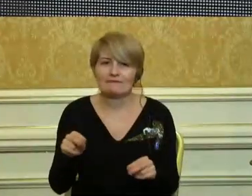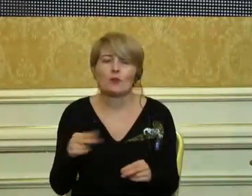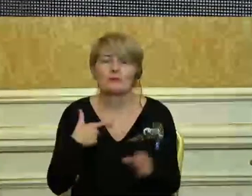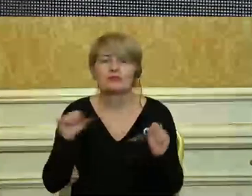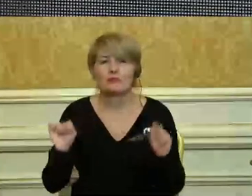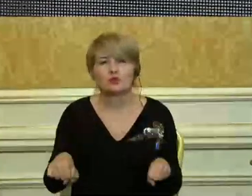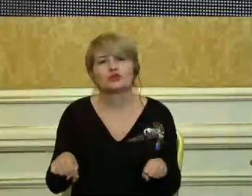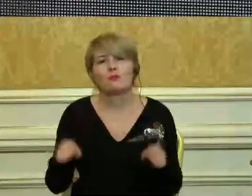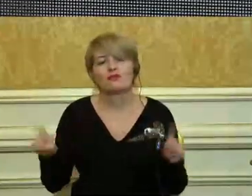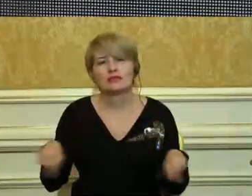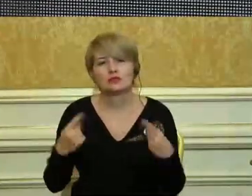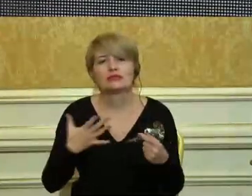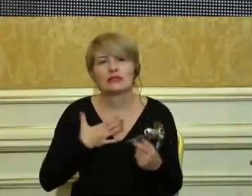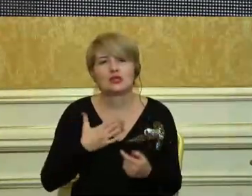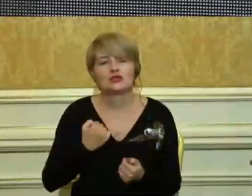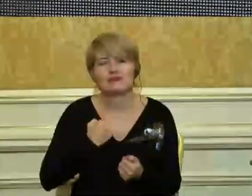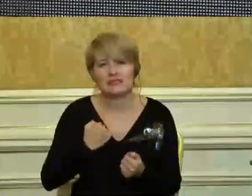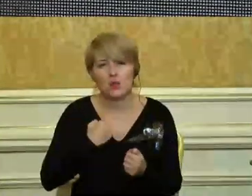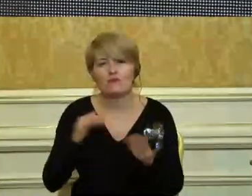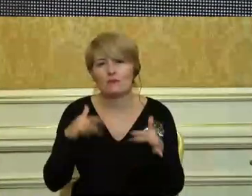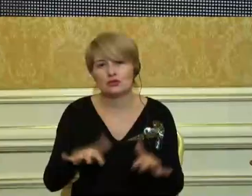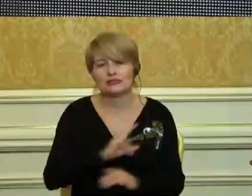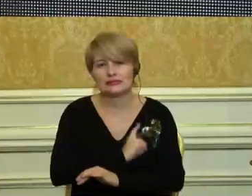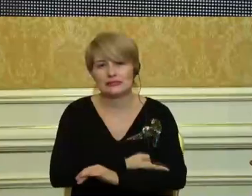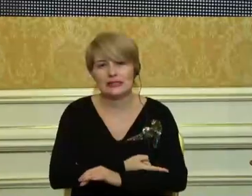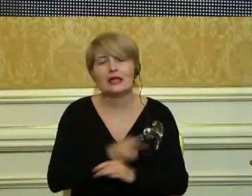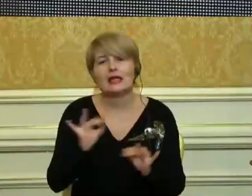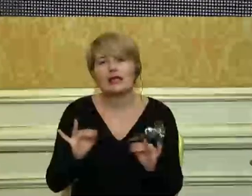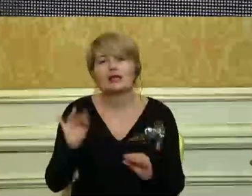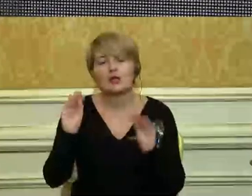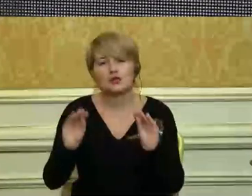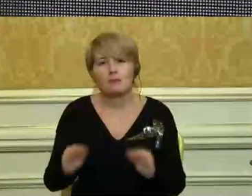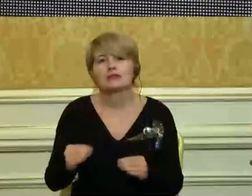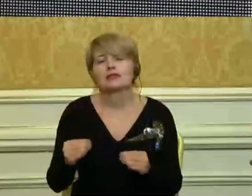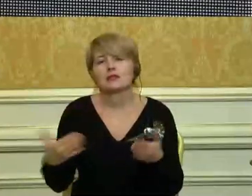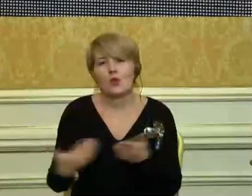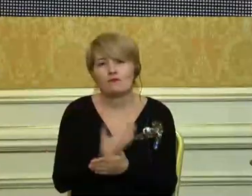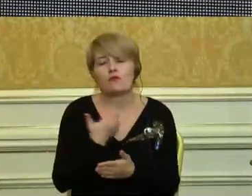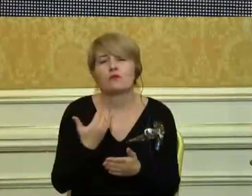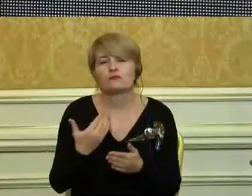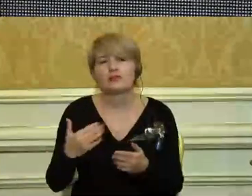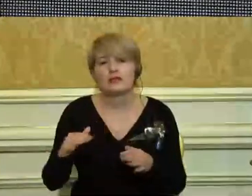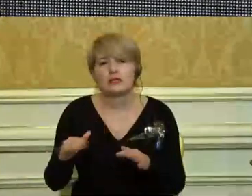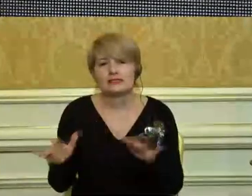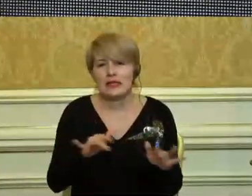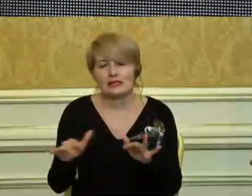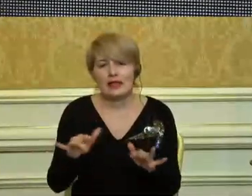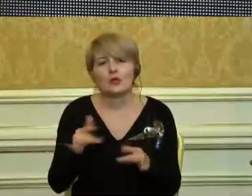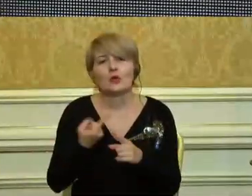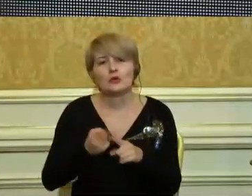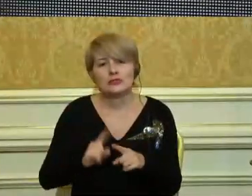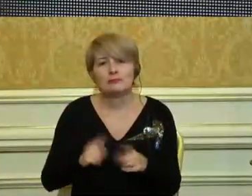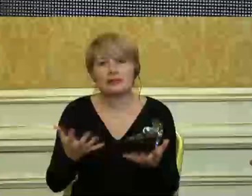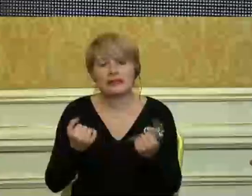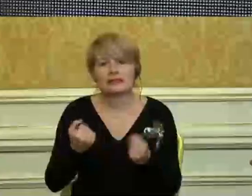in line with Ukraine's recently released naval strategy. The adoption of this naval strategy is